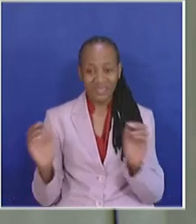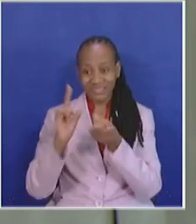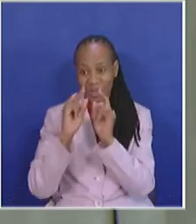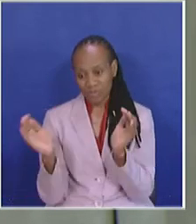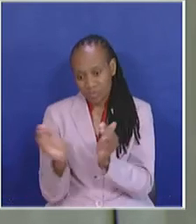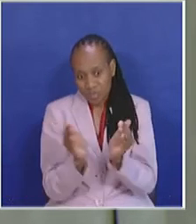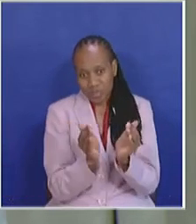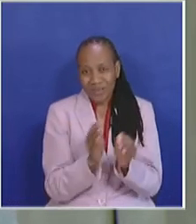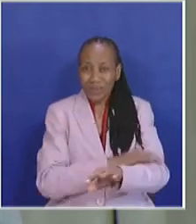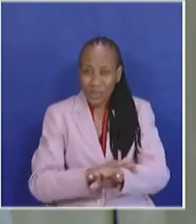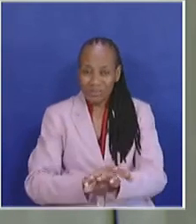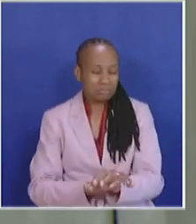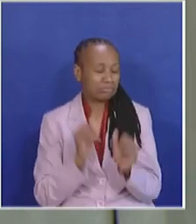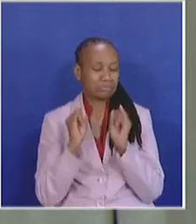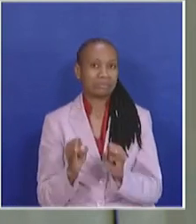Sanral,